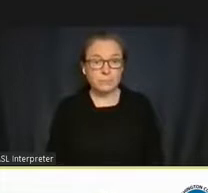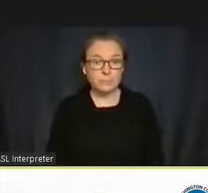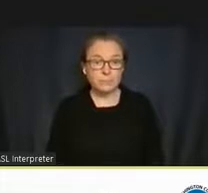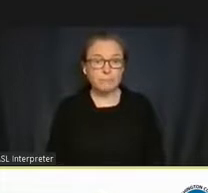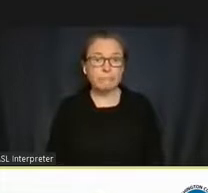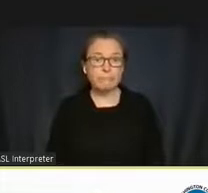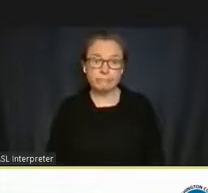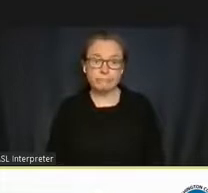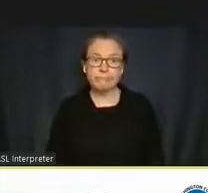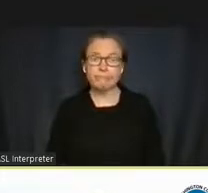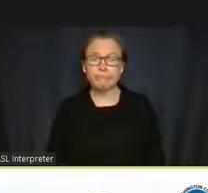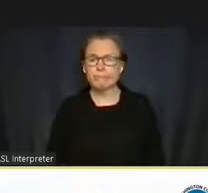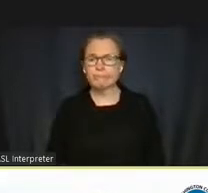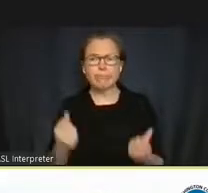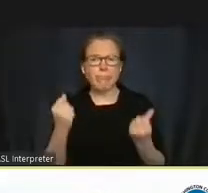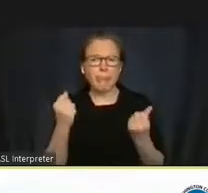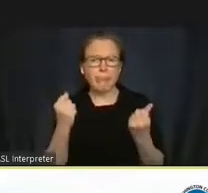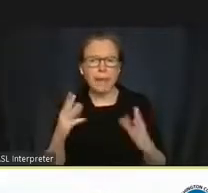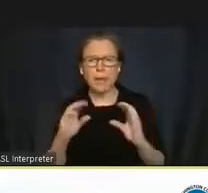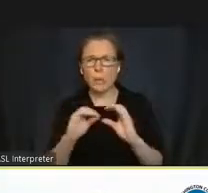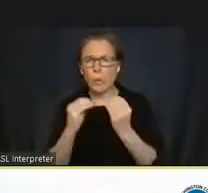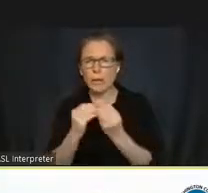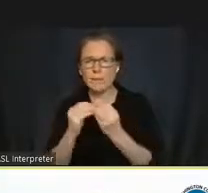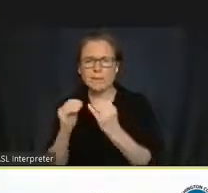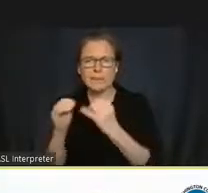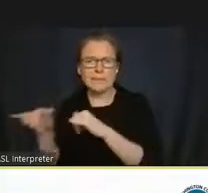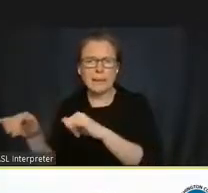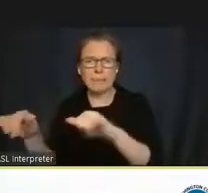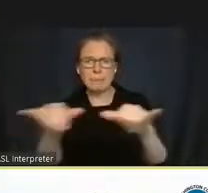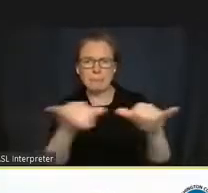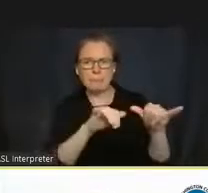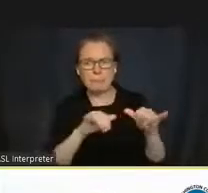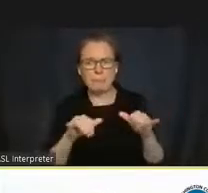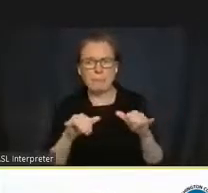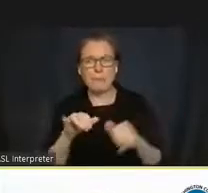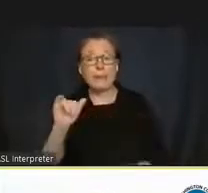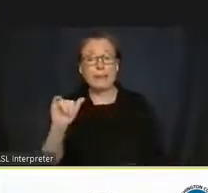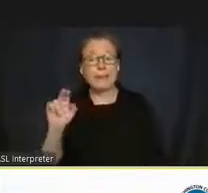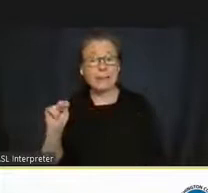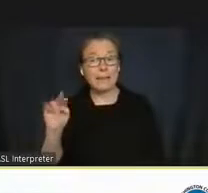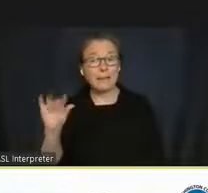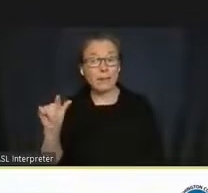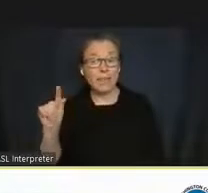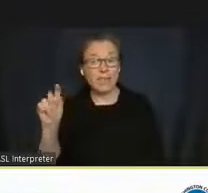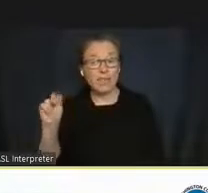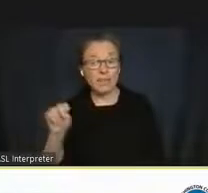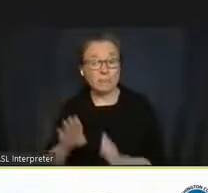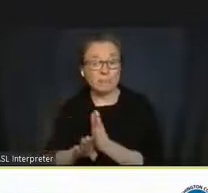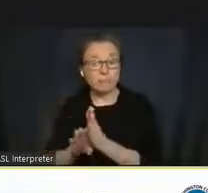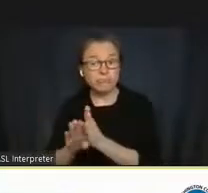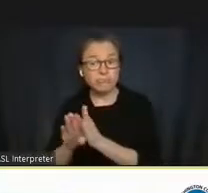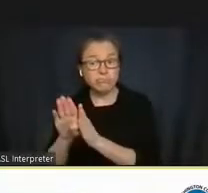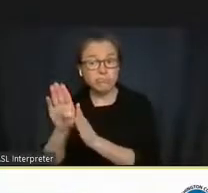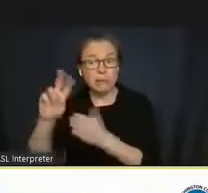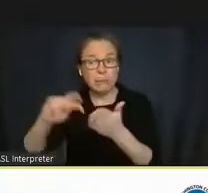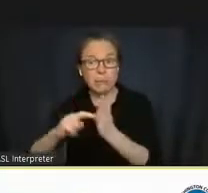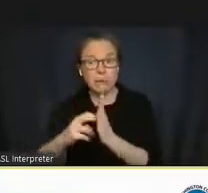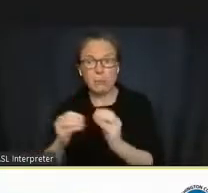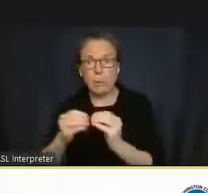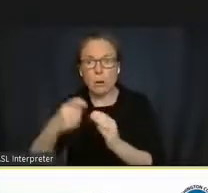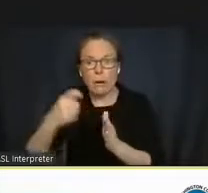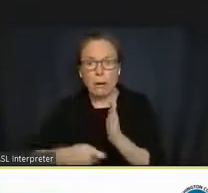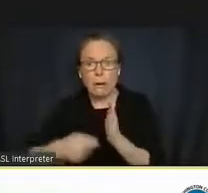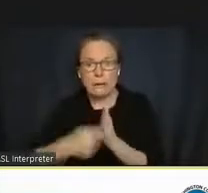Like many organizations, inflation increases led to higher costs, creating challenges throughout our